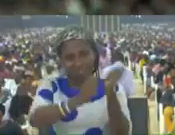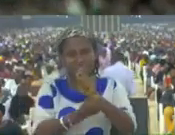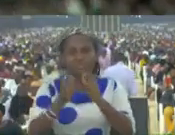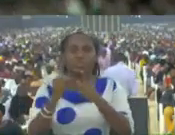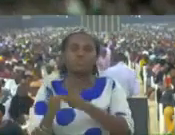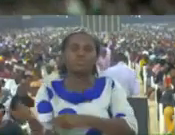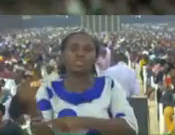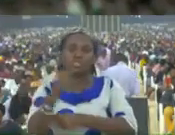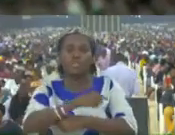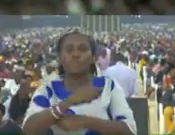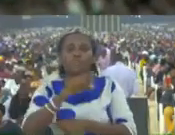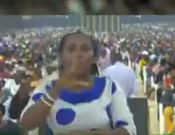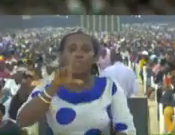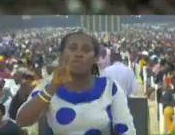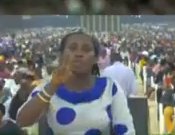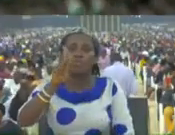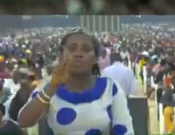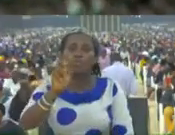In